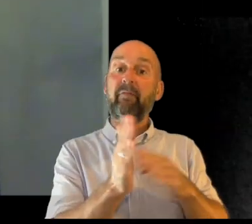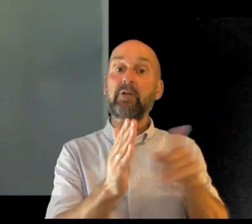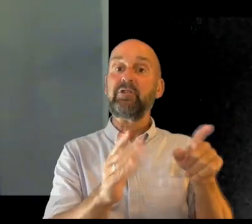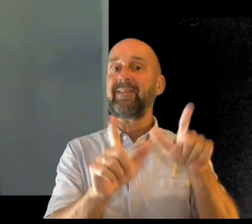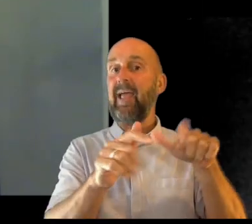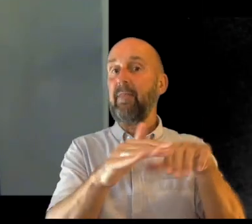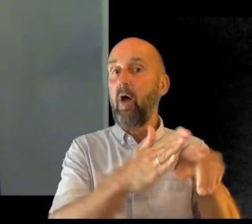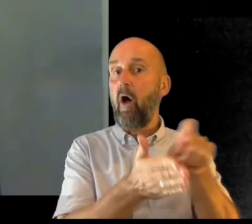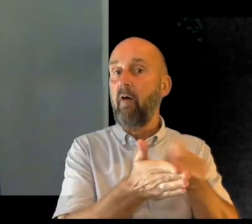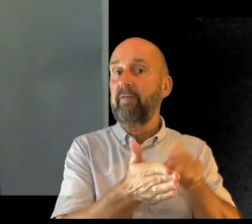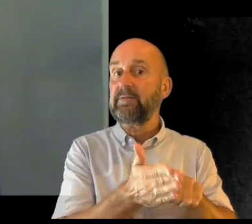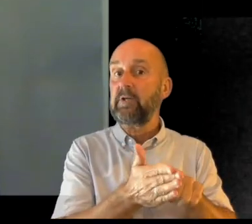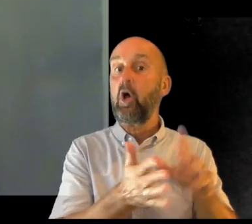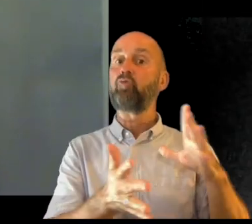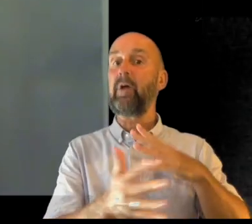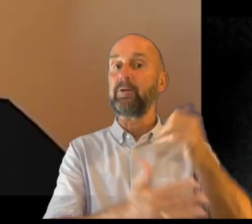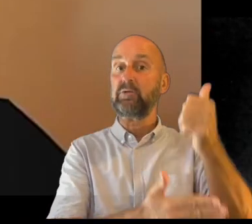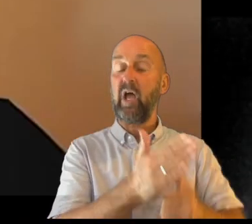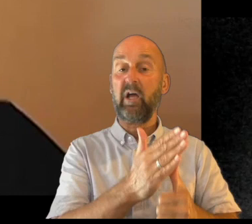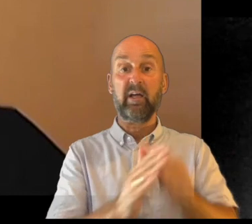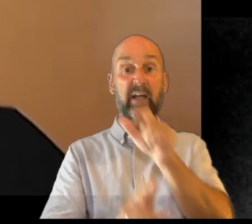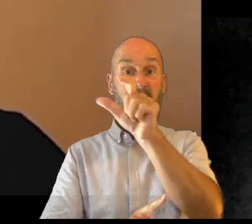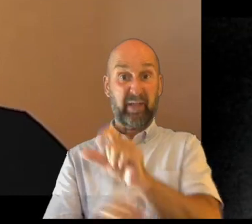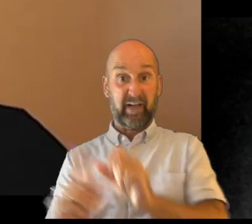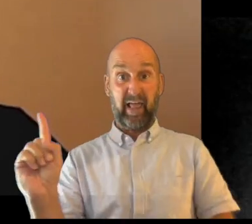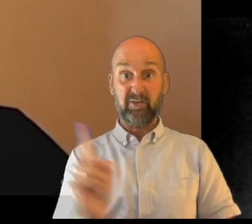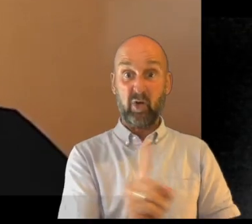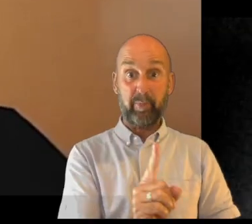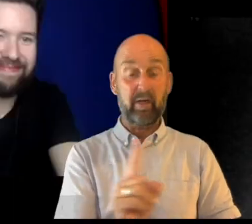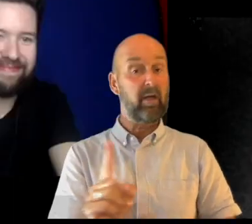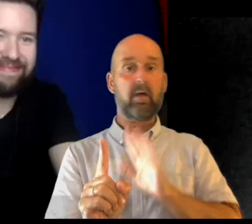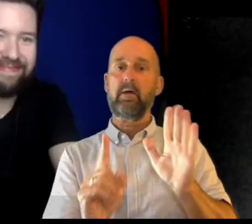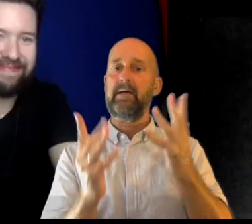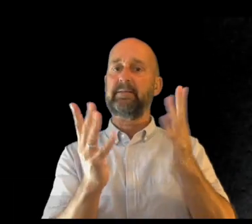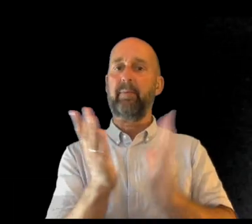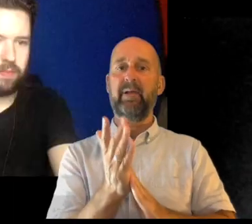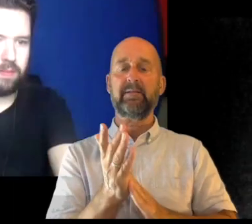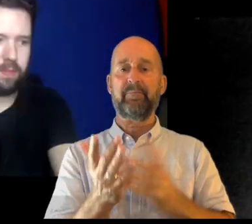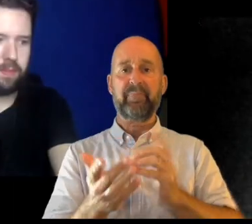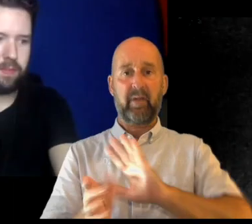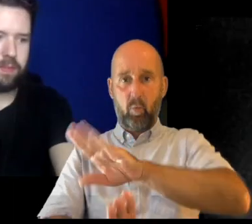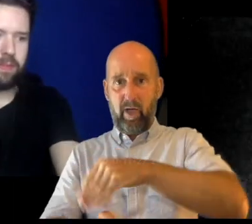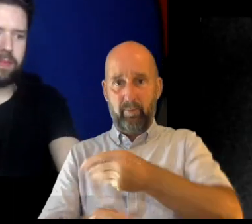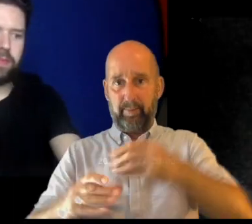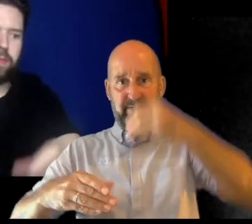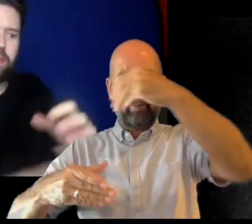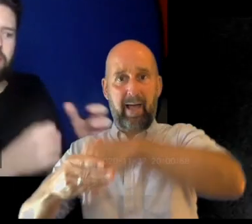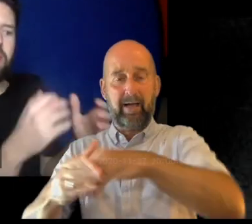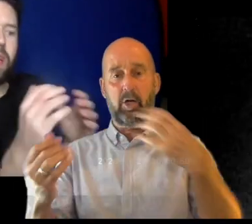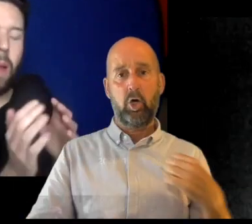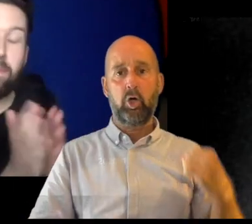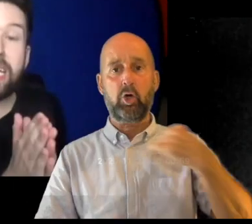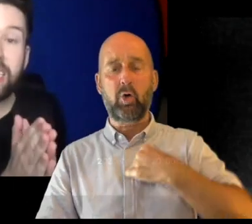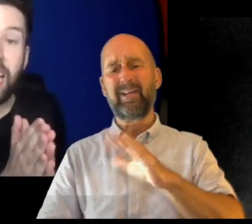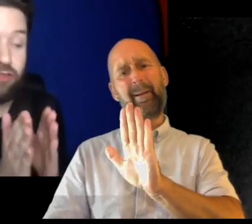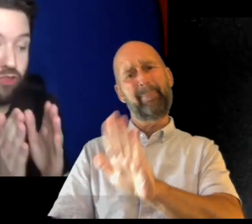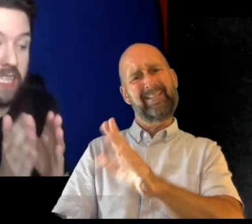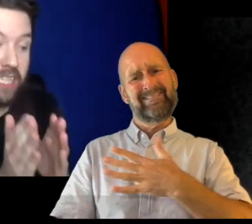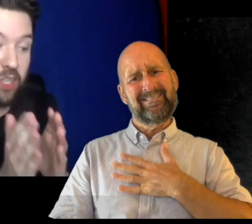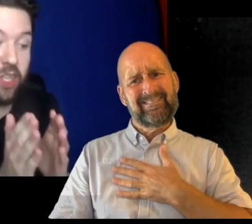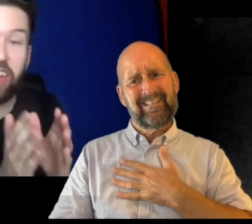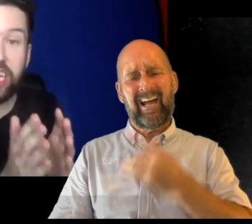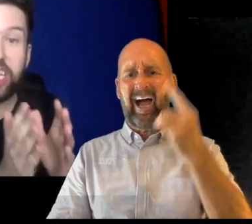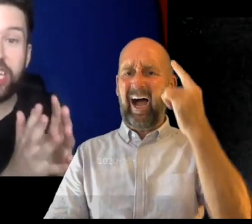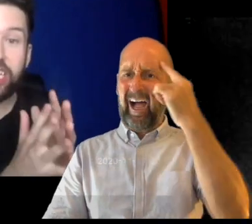go. The client's on her way. I'm there. 10 minutes. Bex shoves her wet wipes back into her bag, grabs her coat. Miss, I